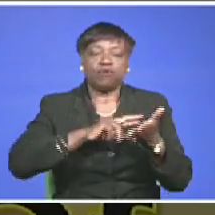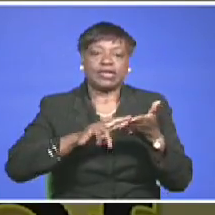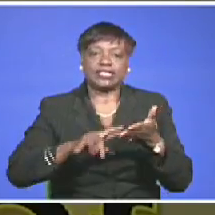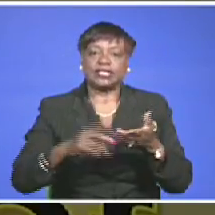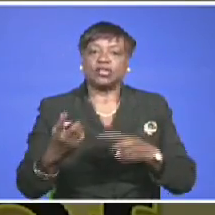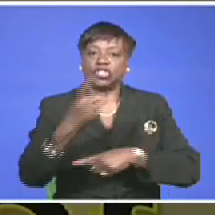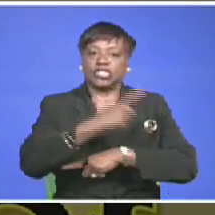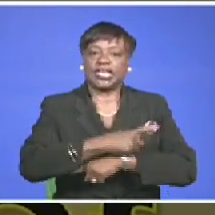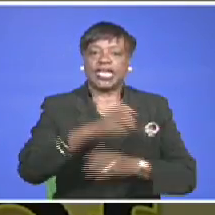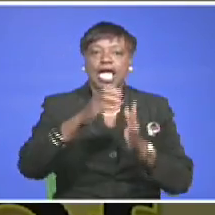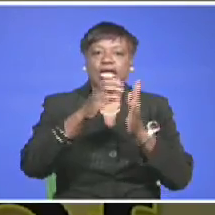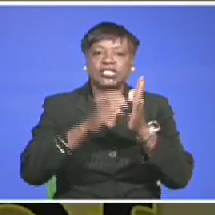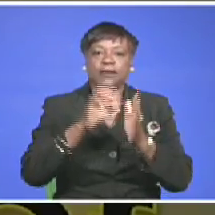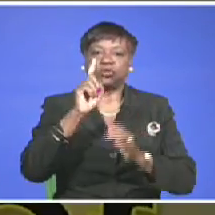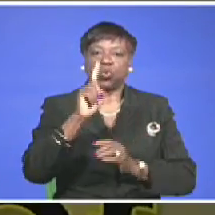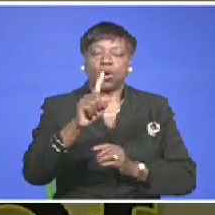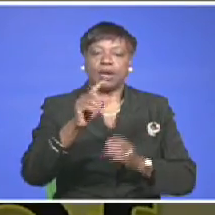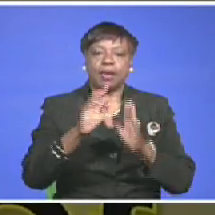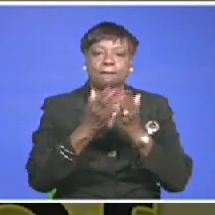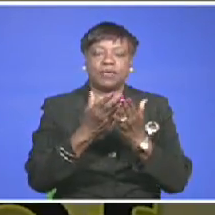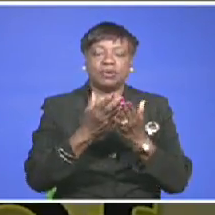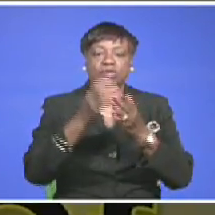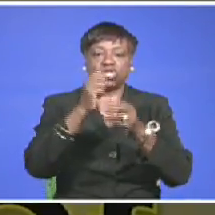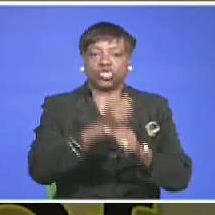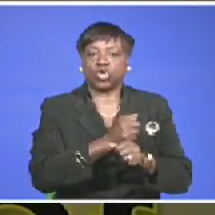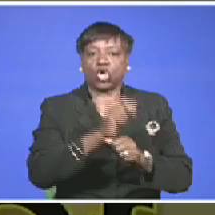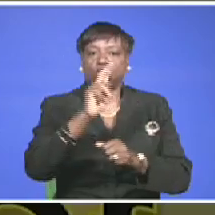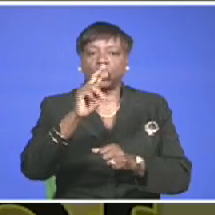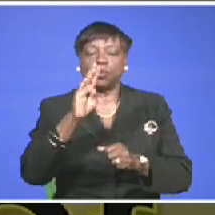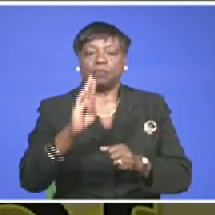Bookstore, Sports Center Harbor Bay, or online at